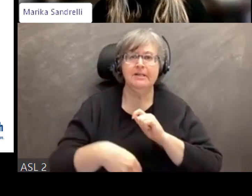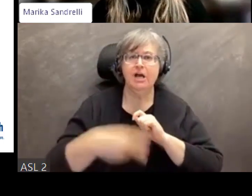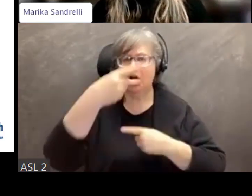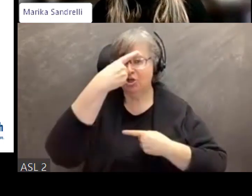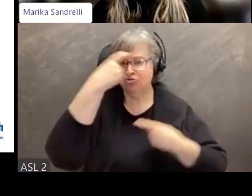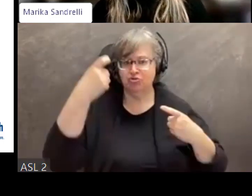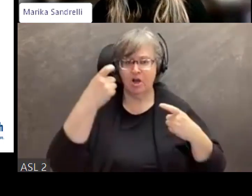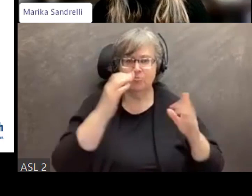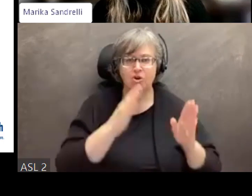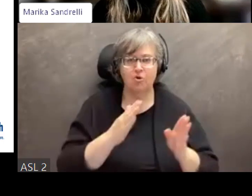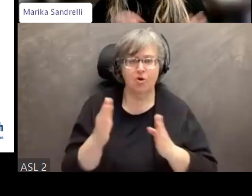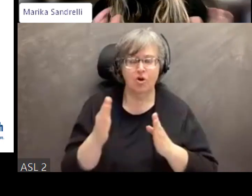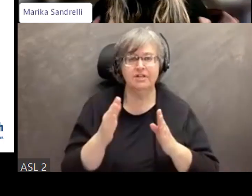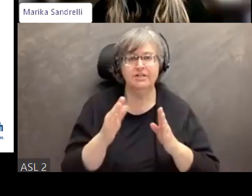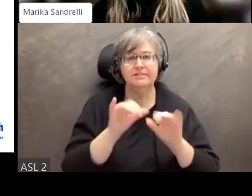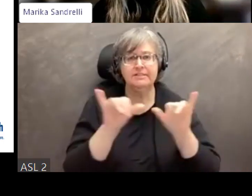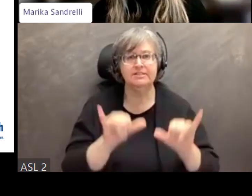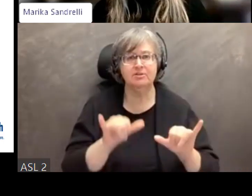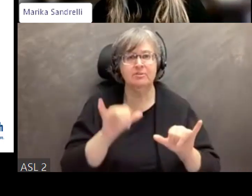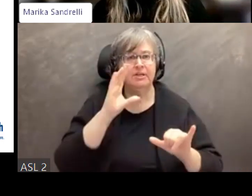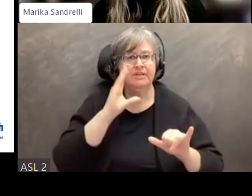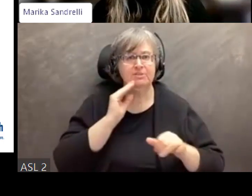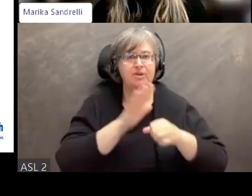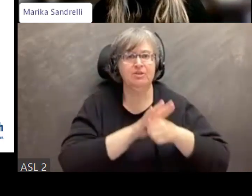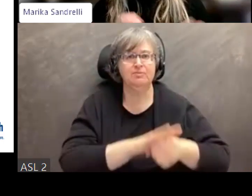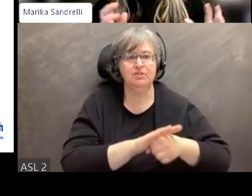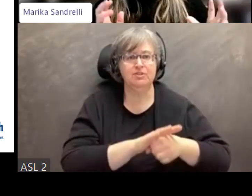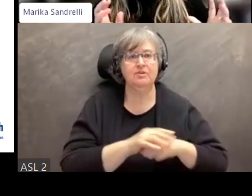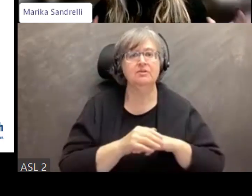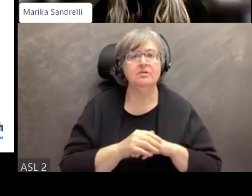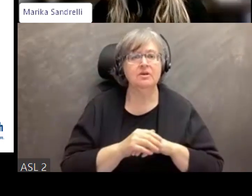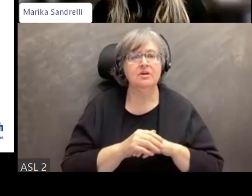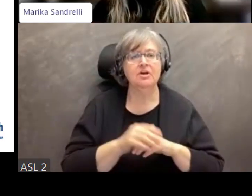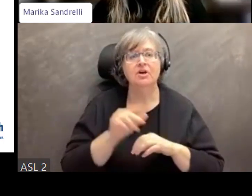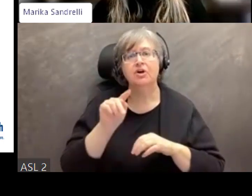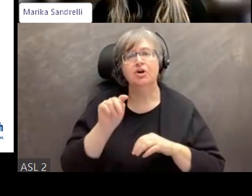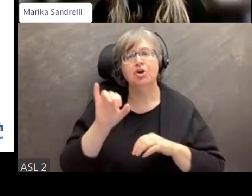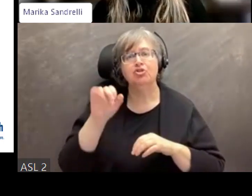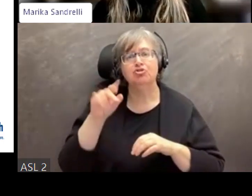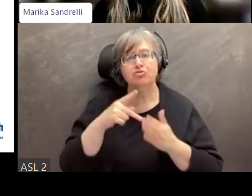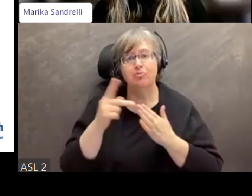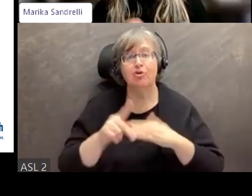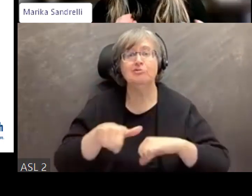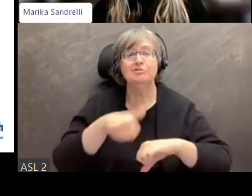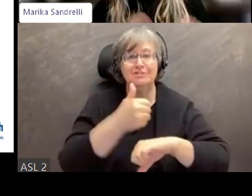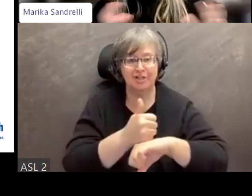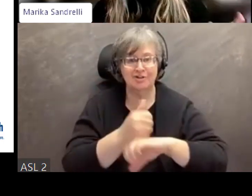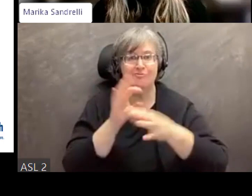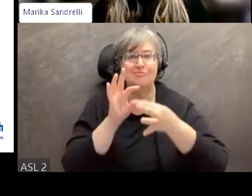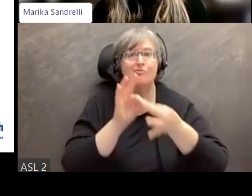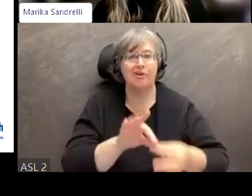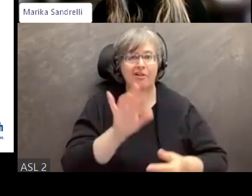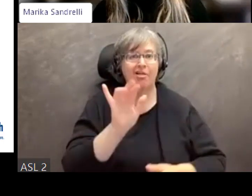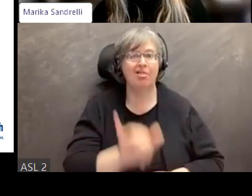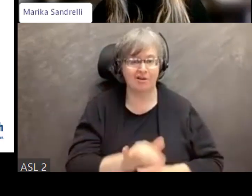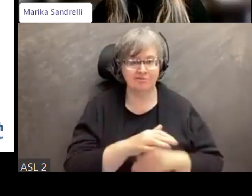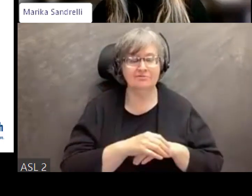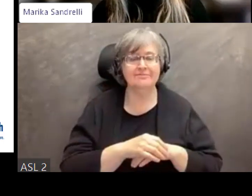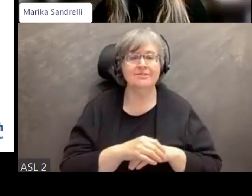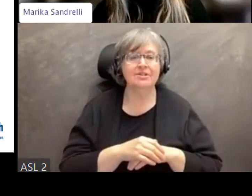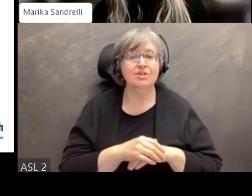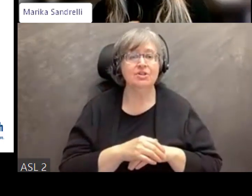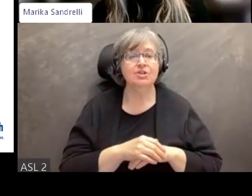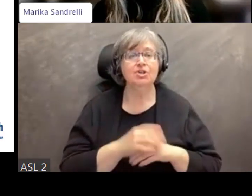highly trauma organized system that's experiencing distress. And the TRIP program was built around that